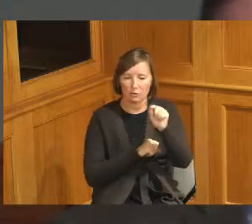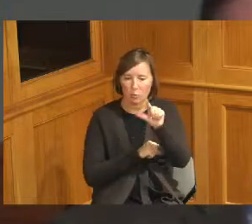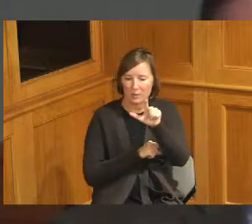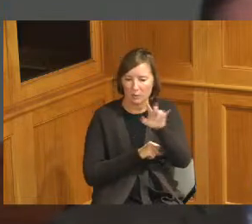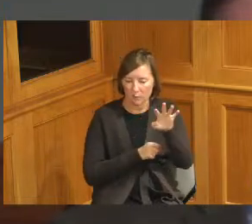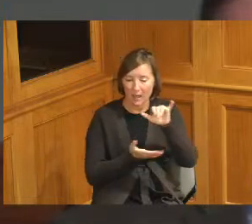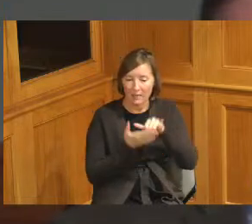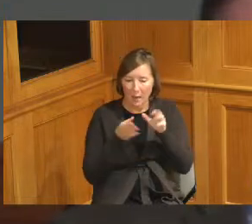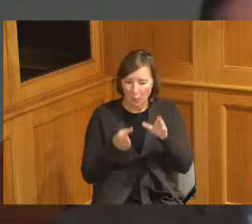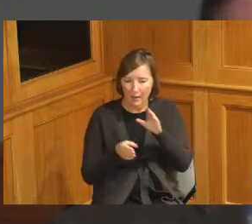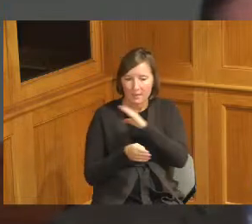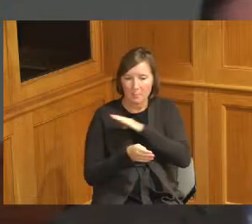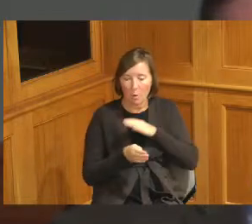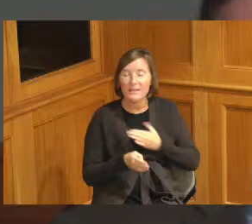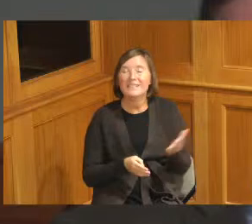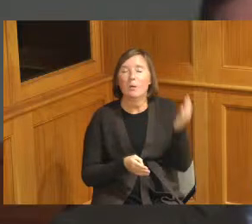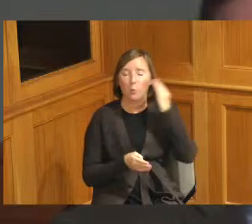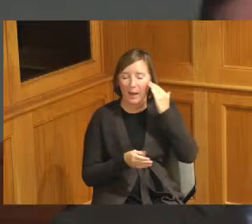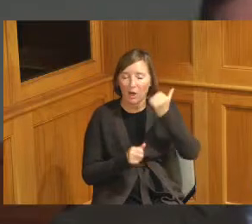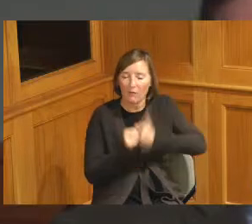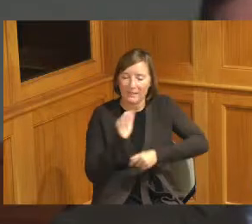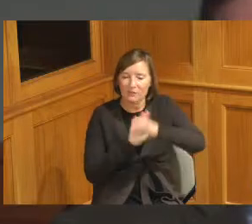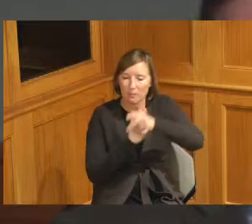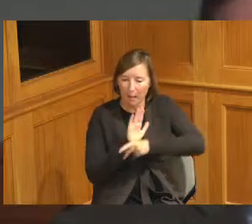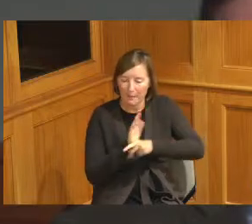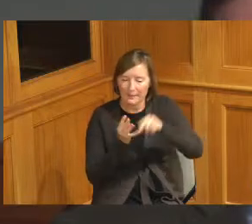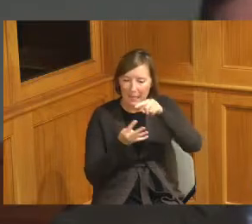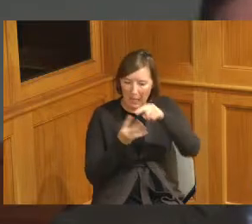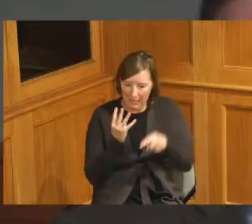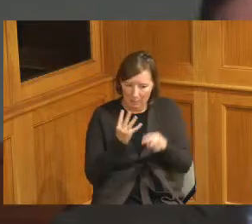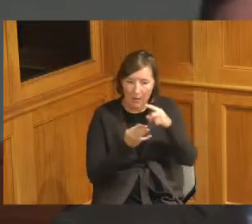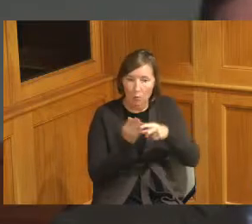on each of those policy items from a quarter-to-quarter basis. For instance,